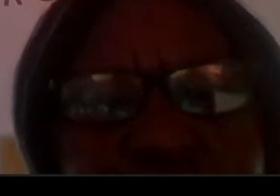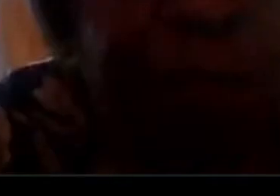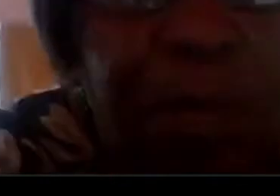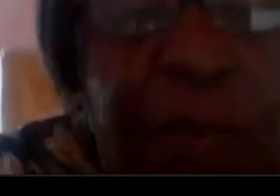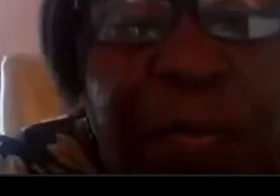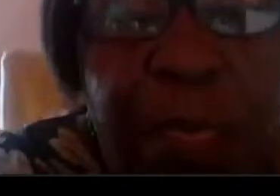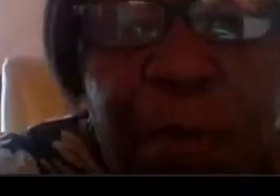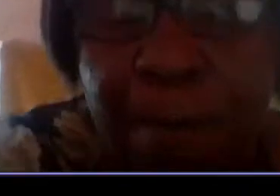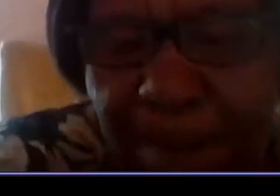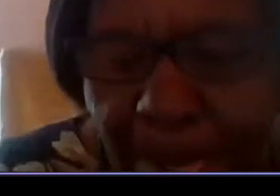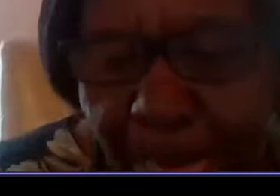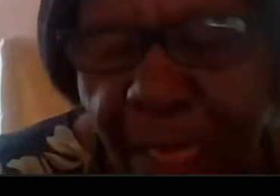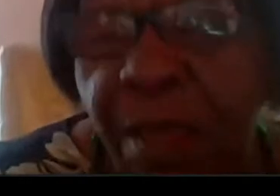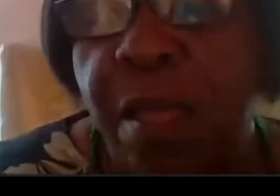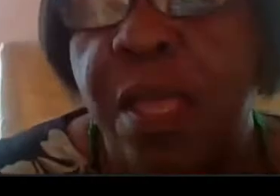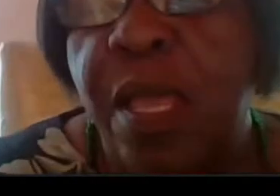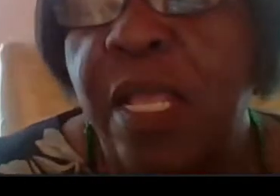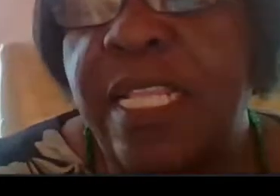we cannot see you.